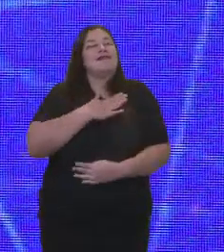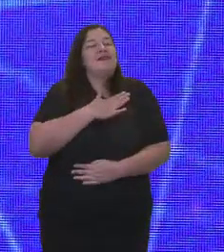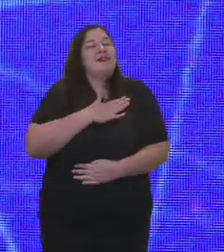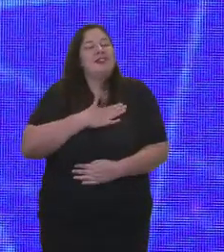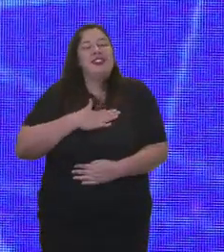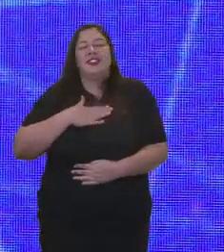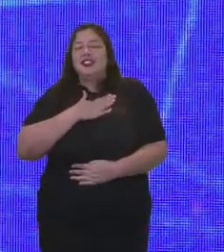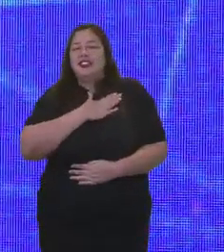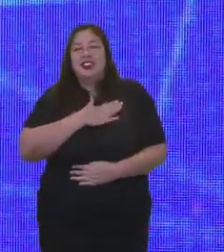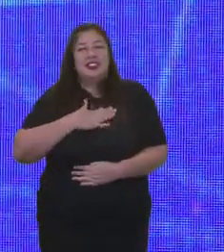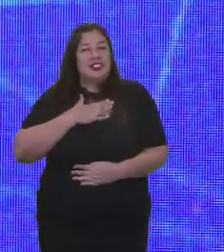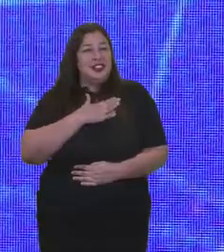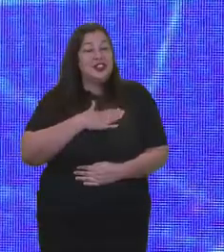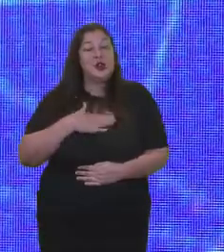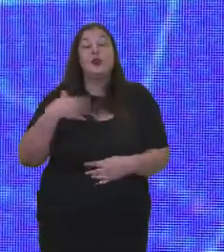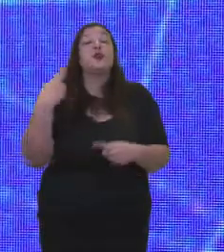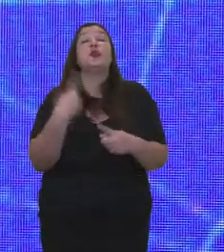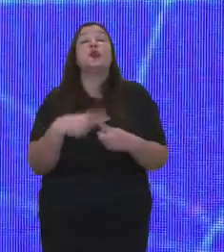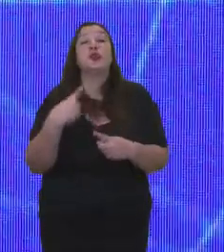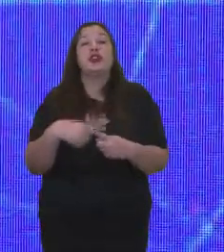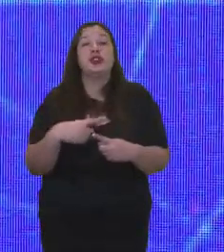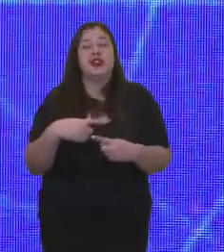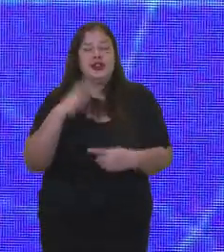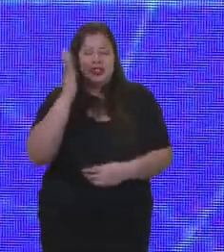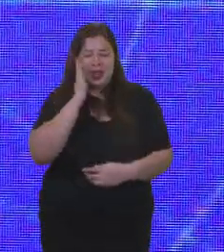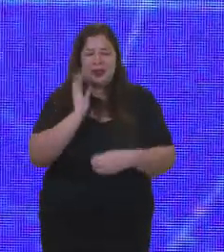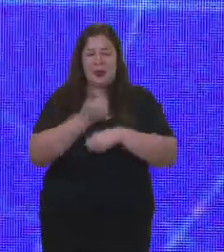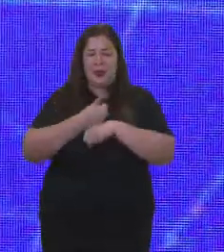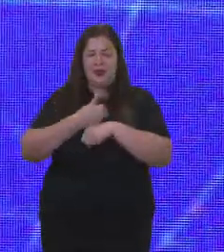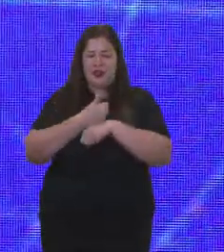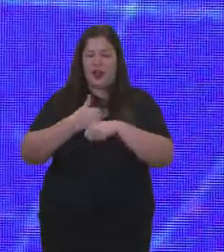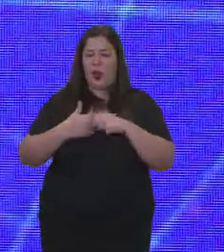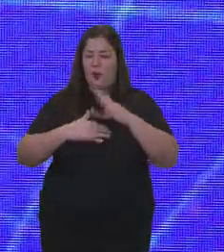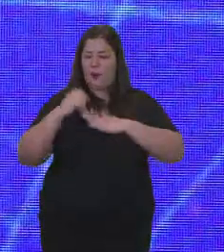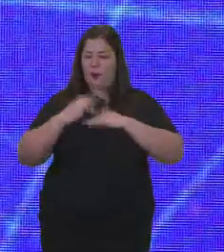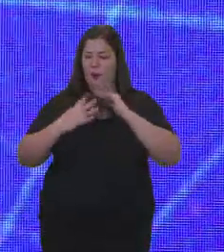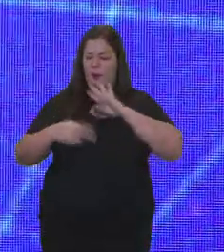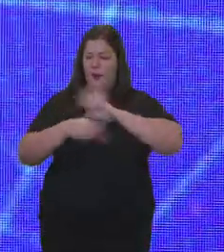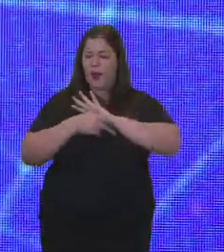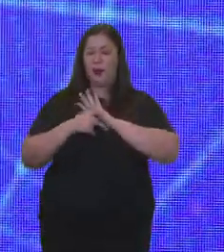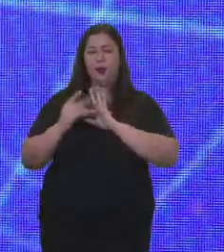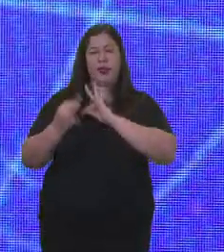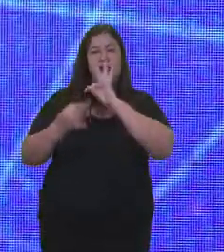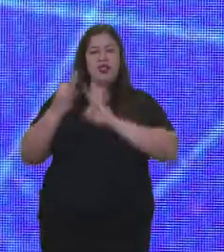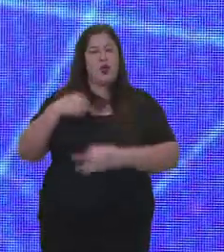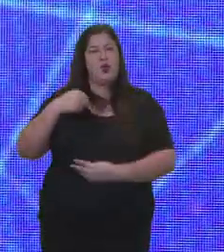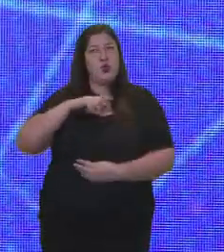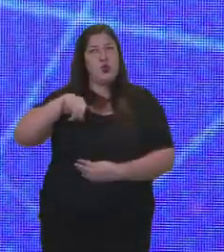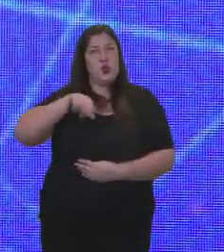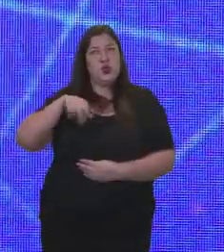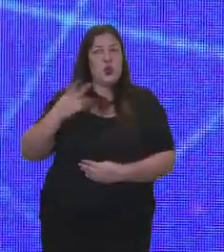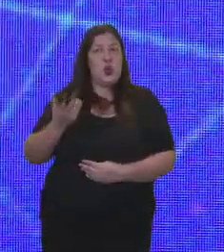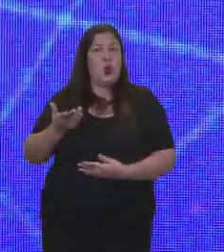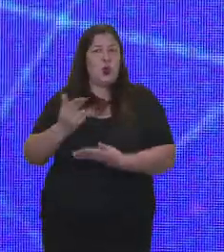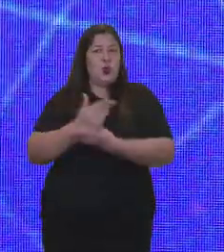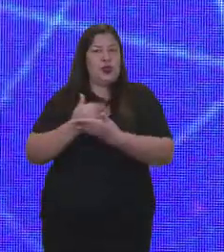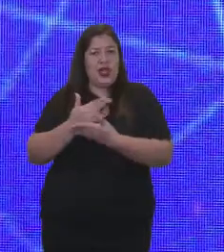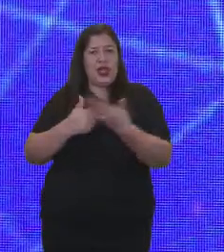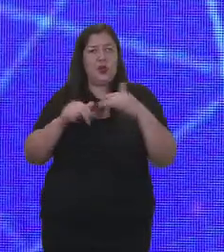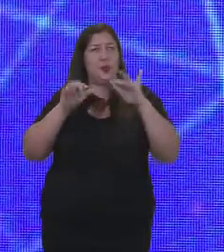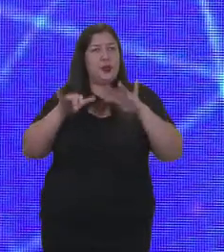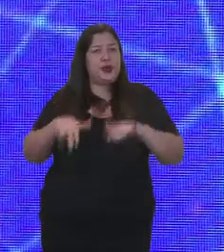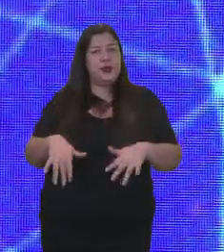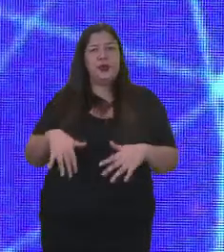I find myself the most achieved person in the world. Although I don't understand much about technology, I'm not a designer, I'm